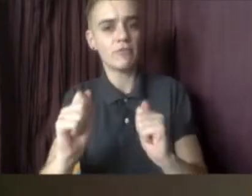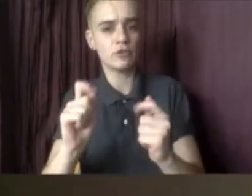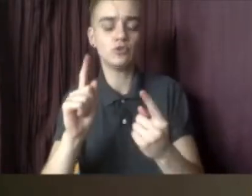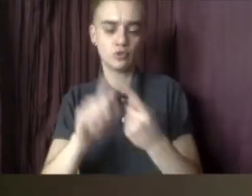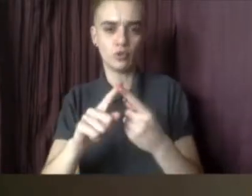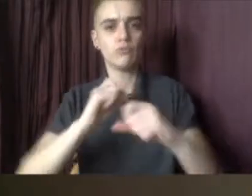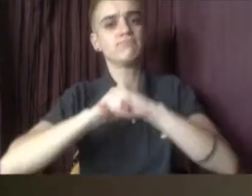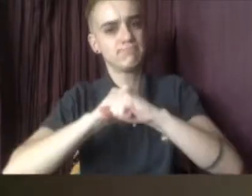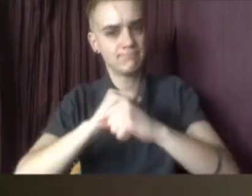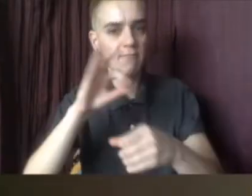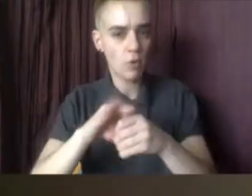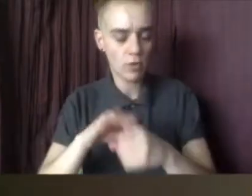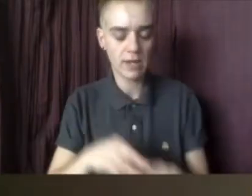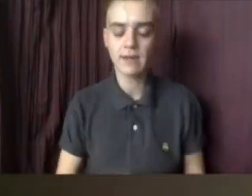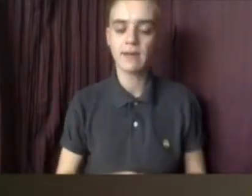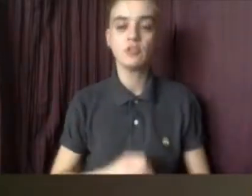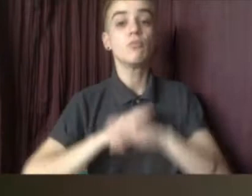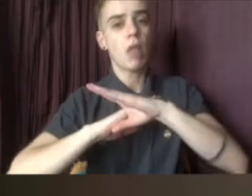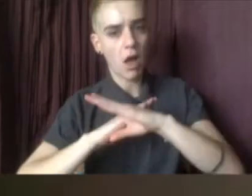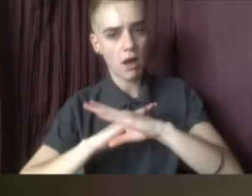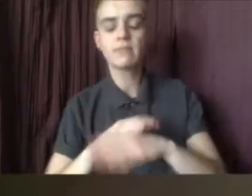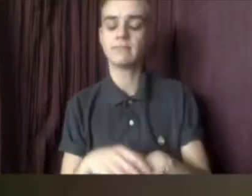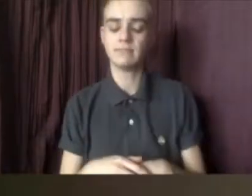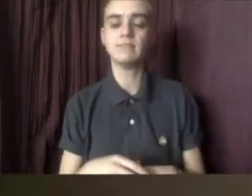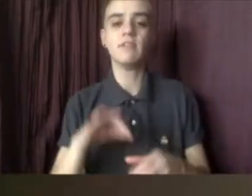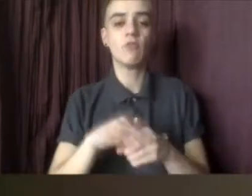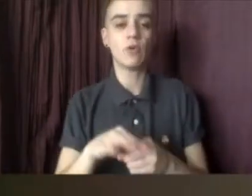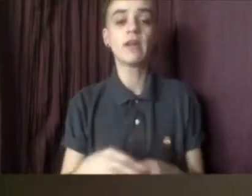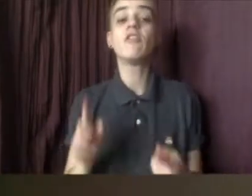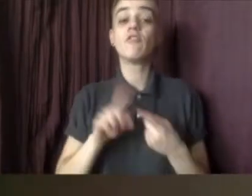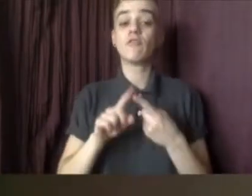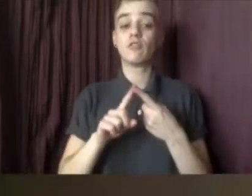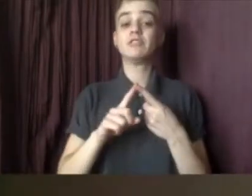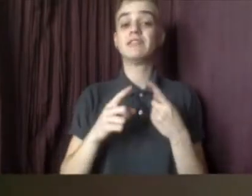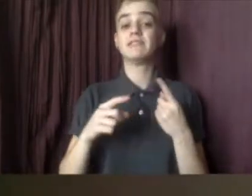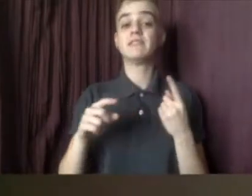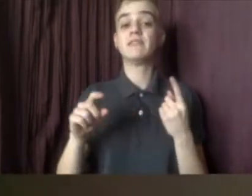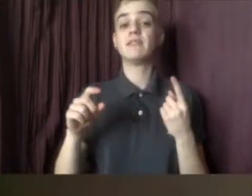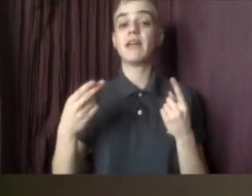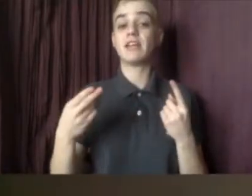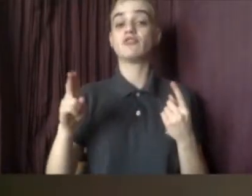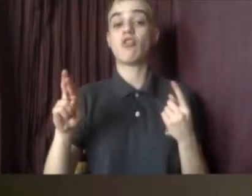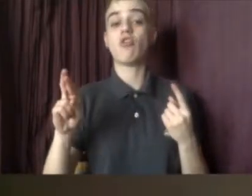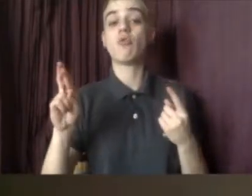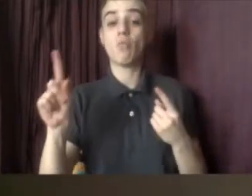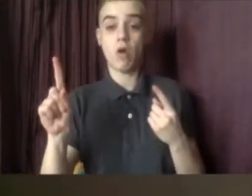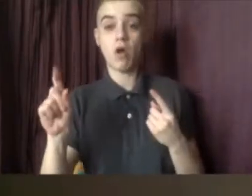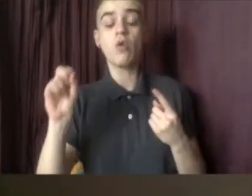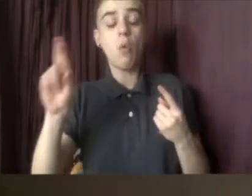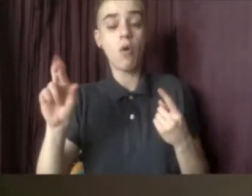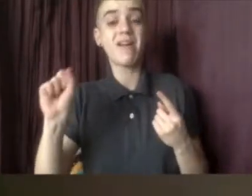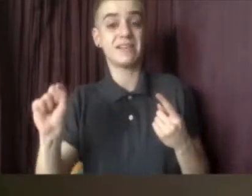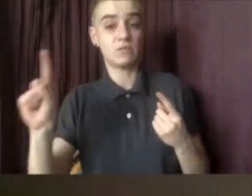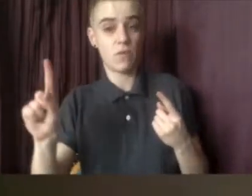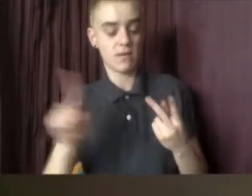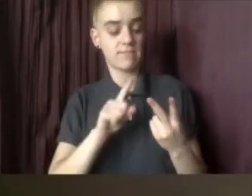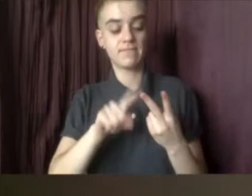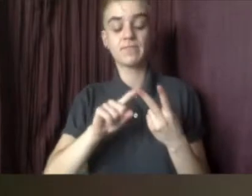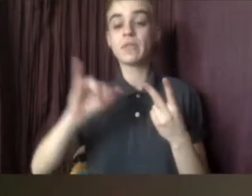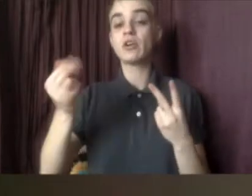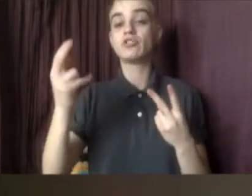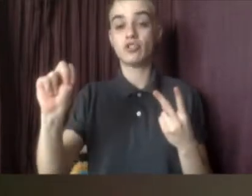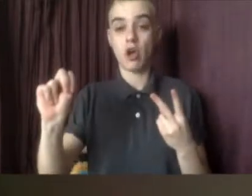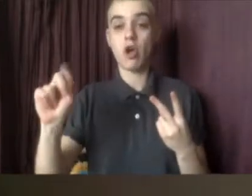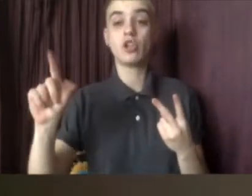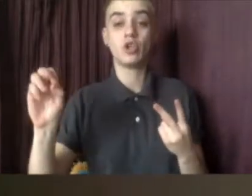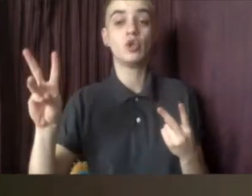a comprehensive democracy reform bill that would make it easier to vote in federal elections, without a doubt. The added bonus to